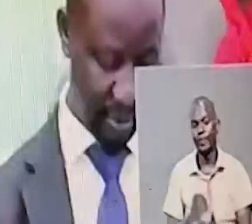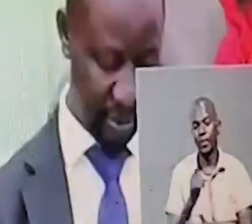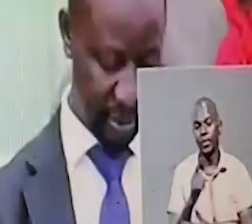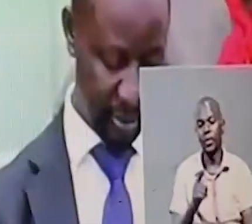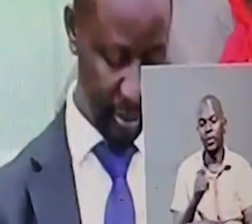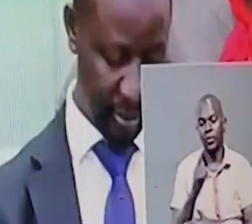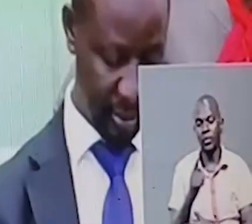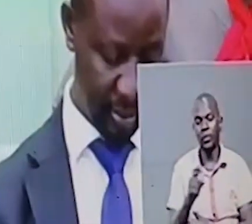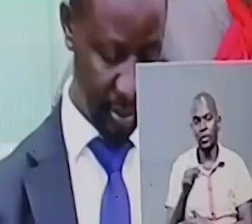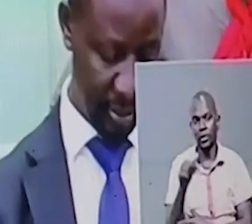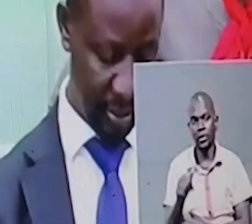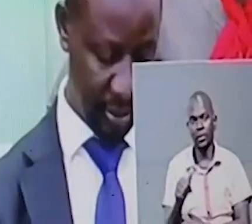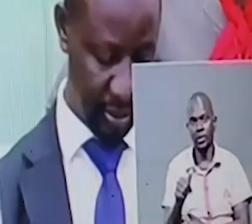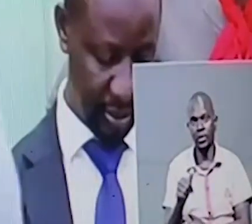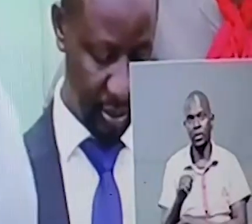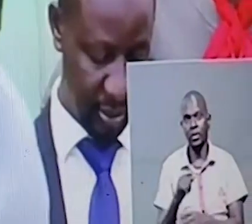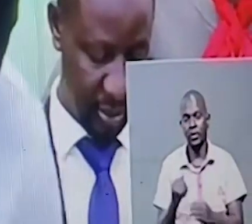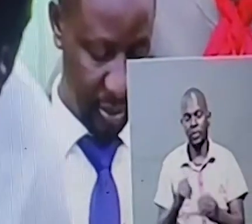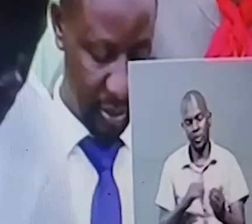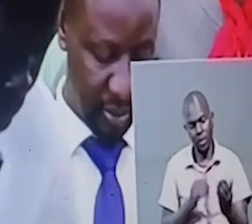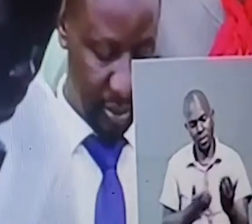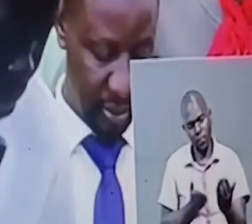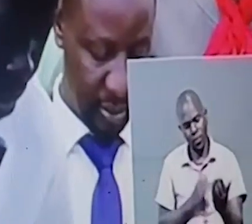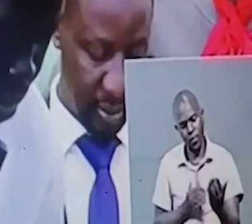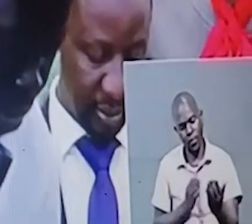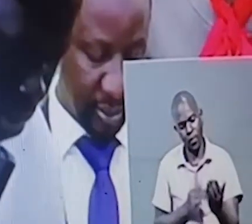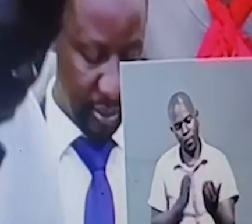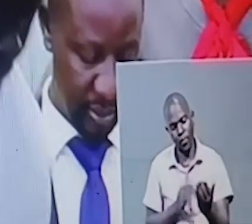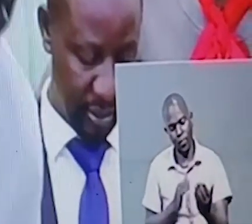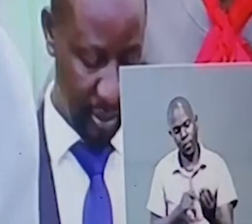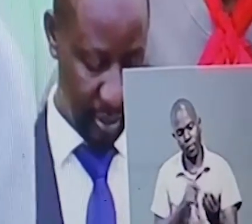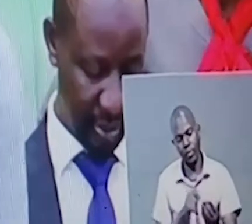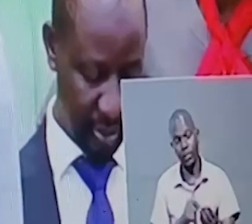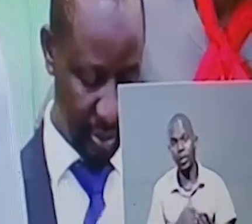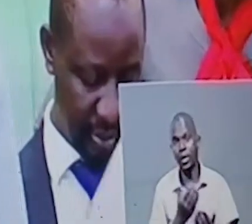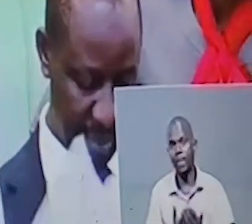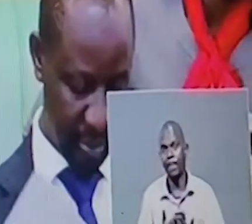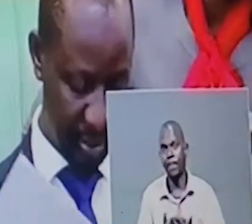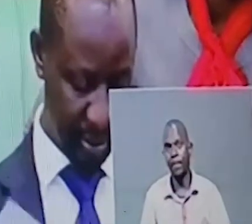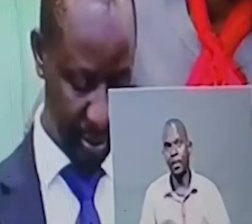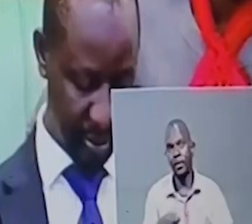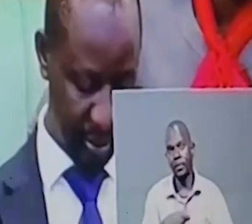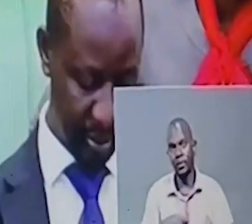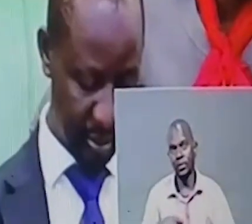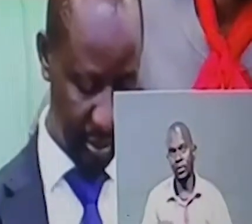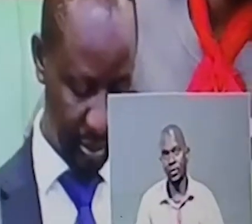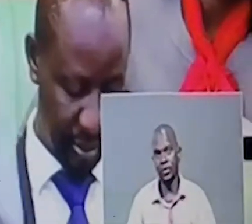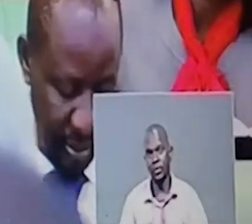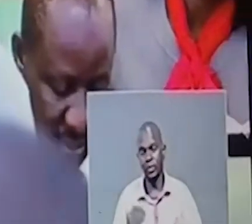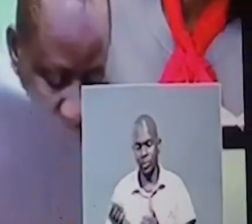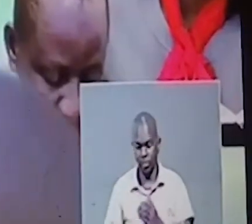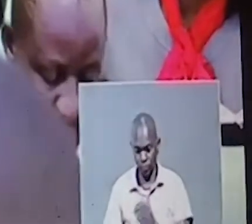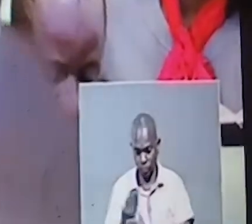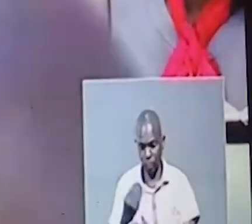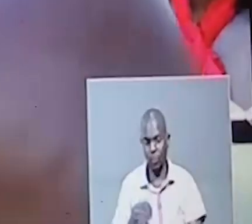117. And when I peruse through this bill, it is not signed by the mover of the